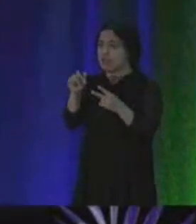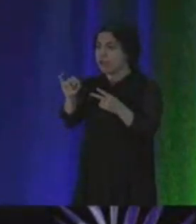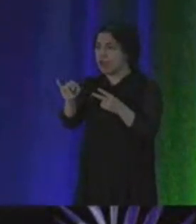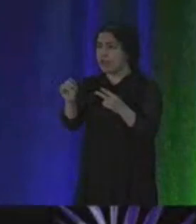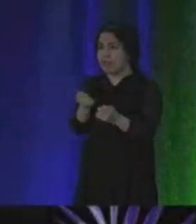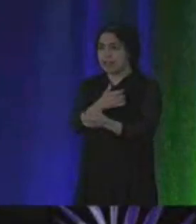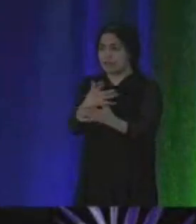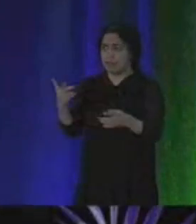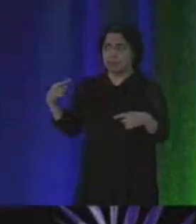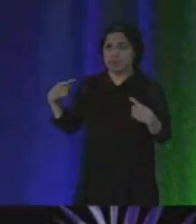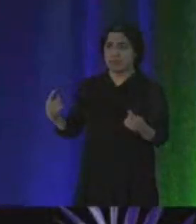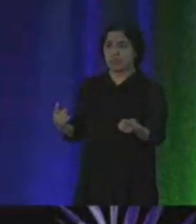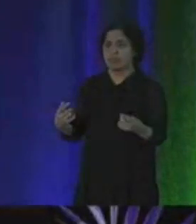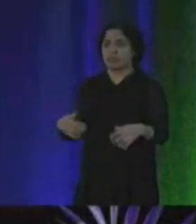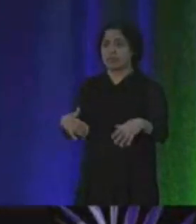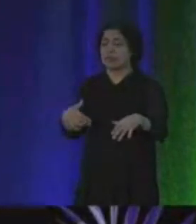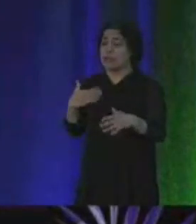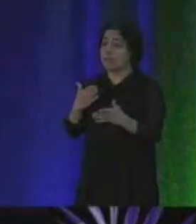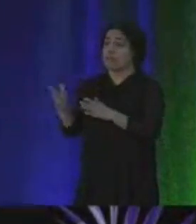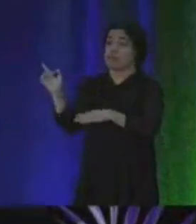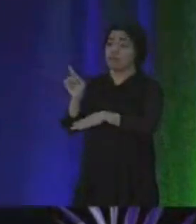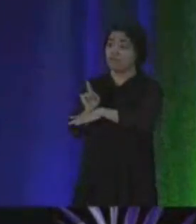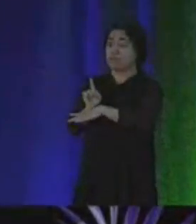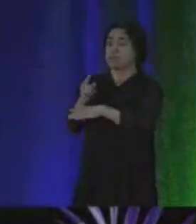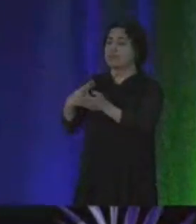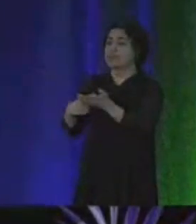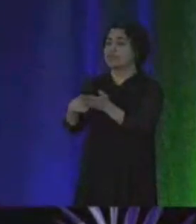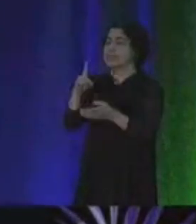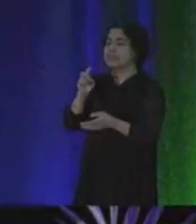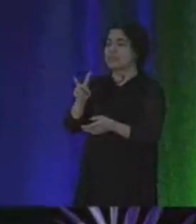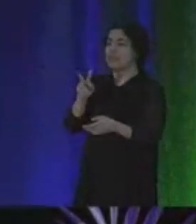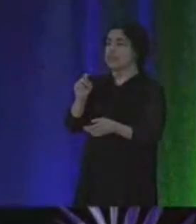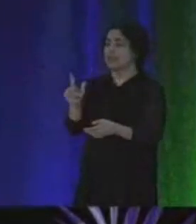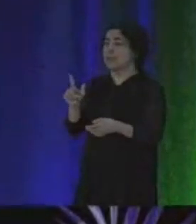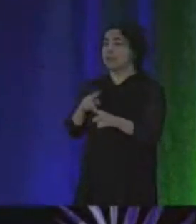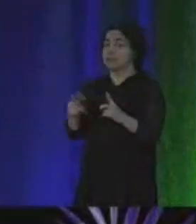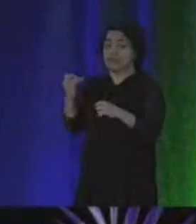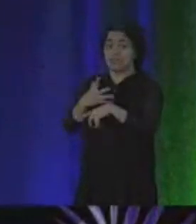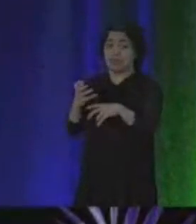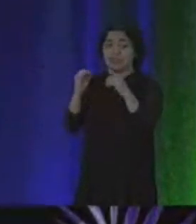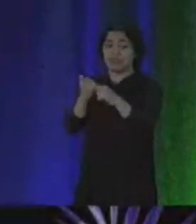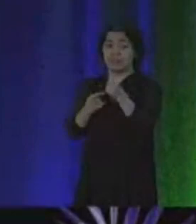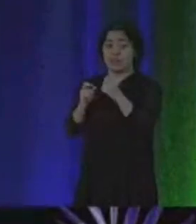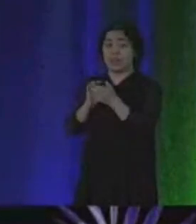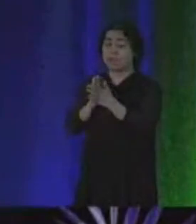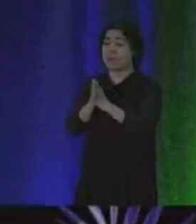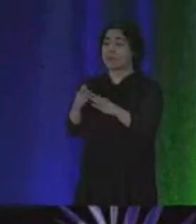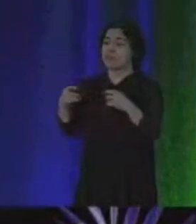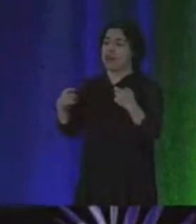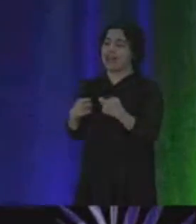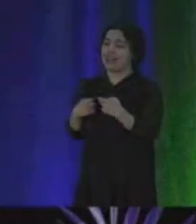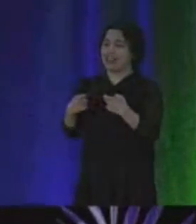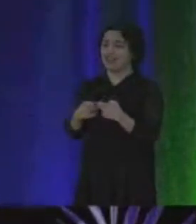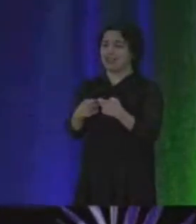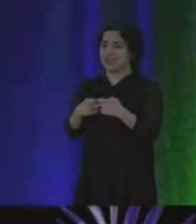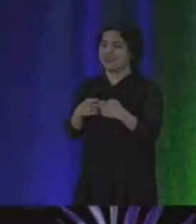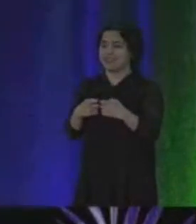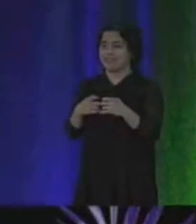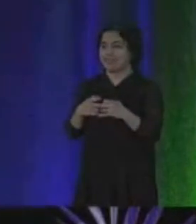everything. I was going to come here and talk about DevTools, but today I'm going to teach everybody how to become an electrician.